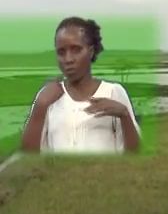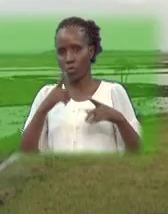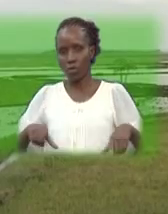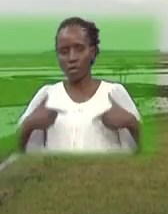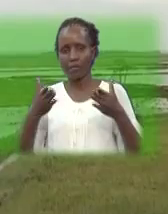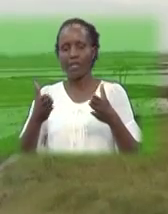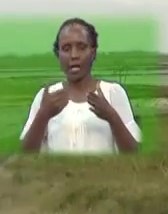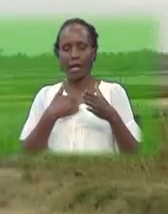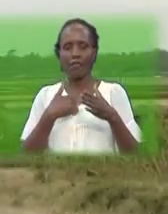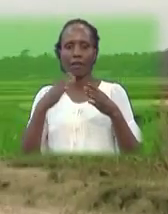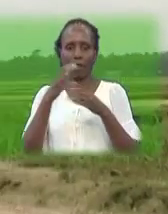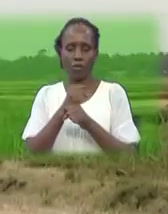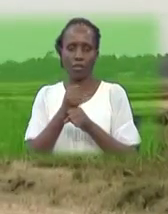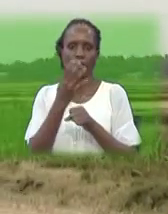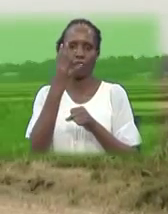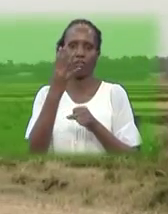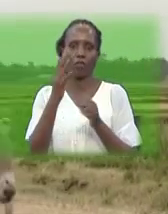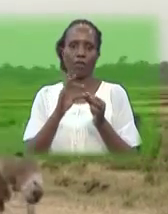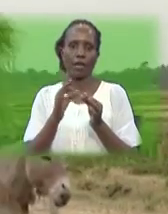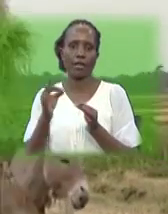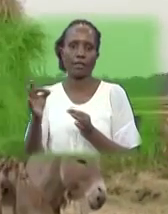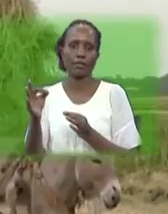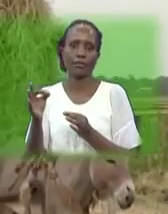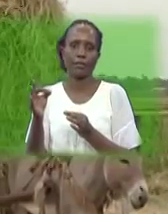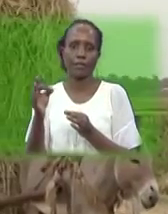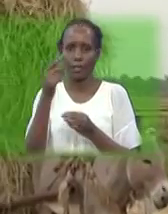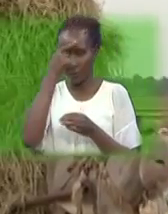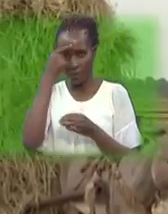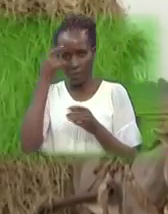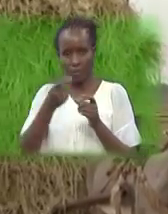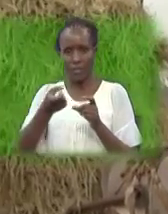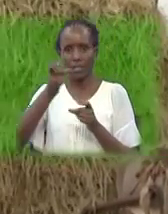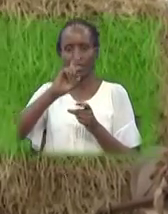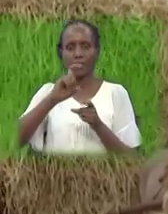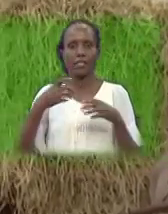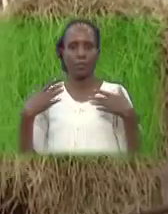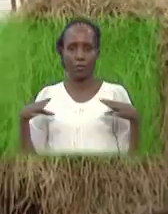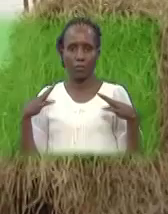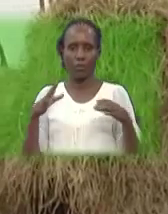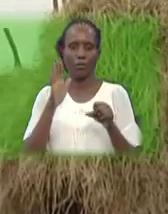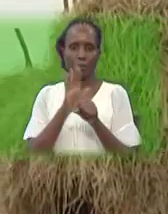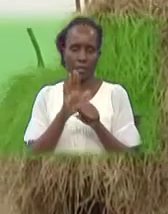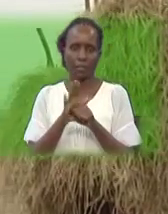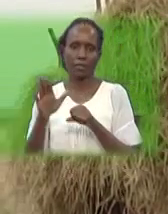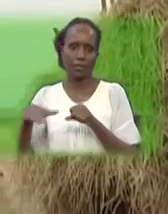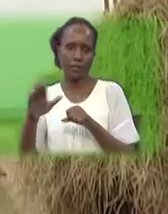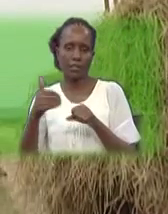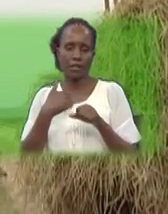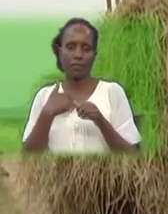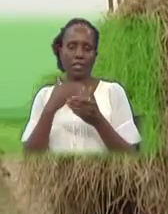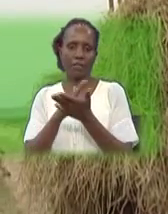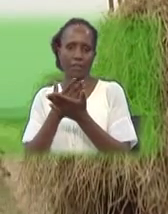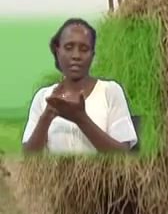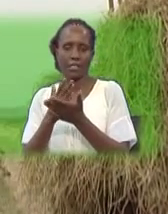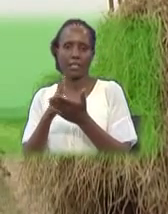have a holding of at least four acres. Due to the increase in the population, most of the holdings have been